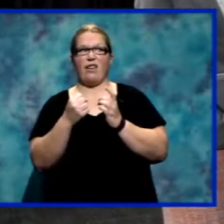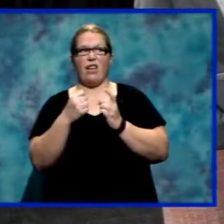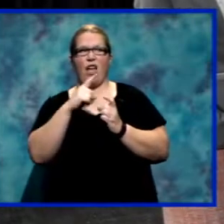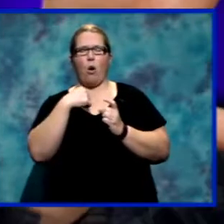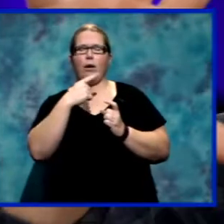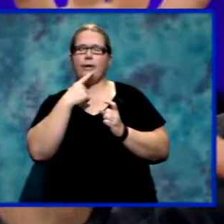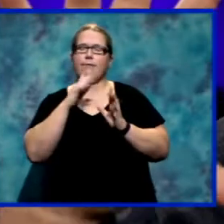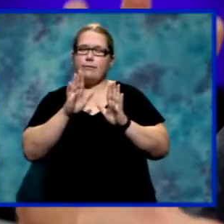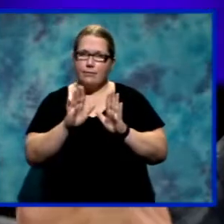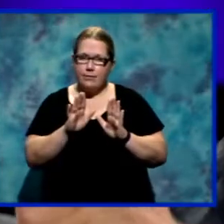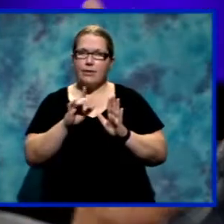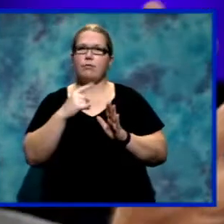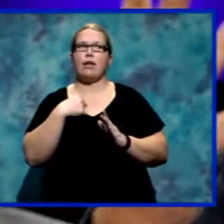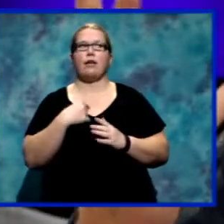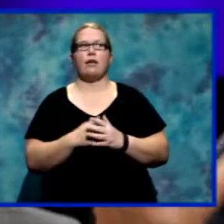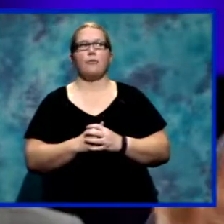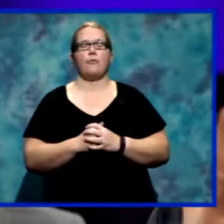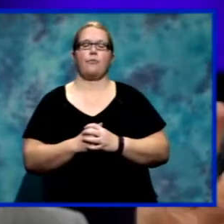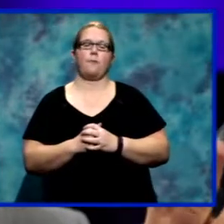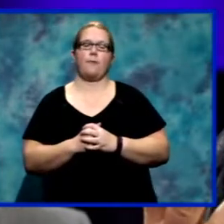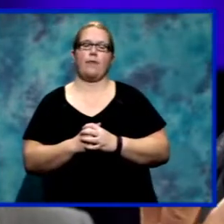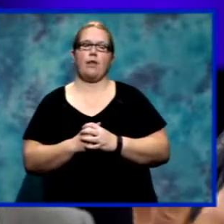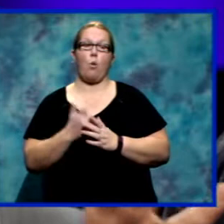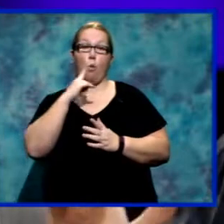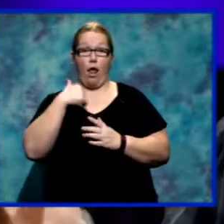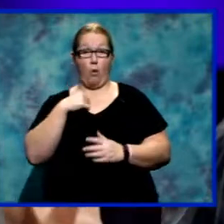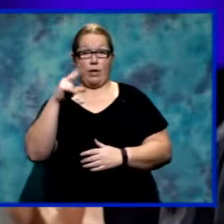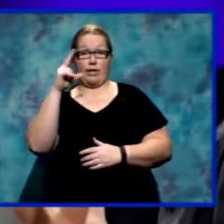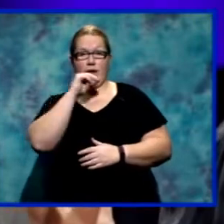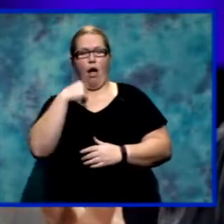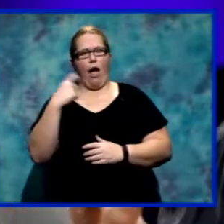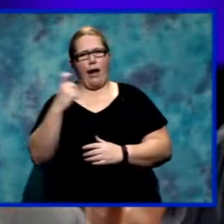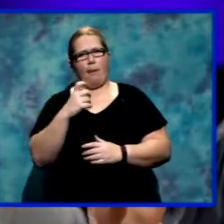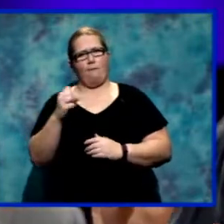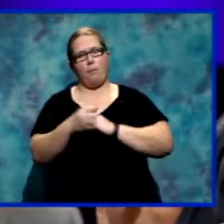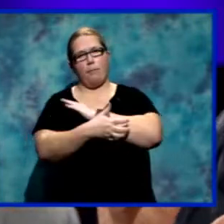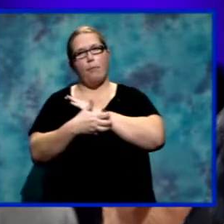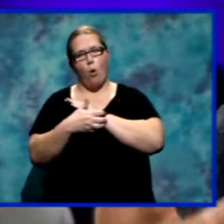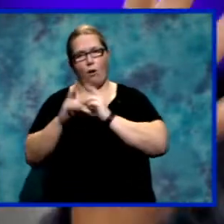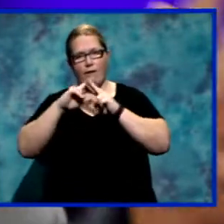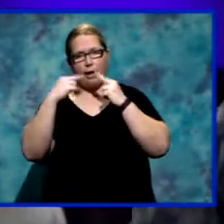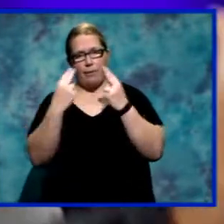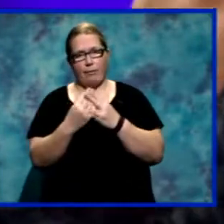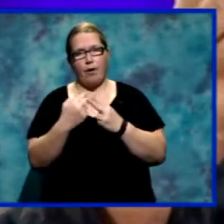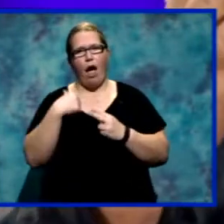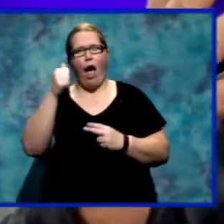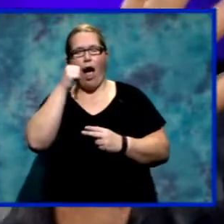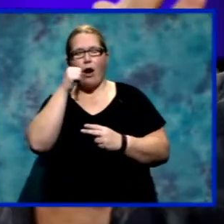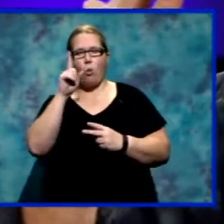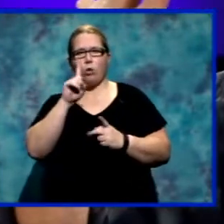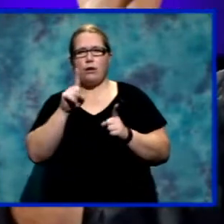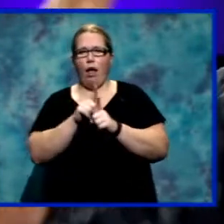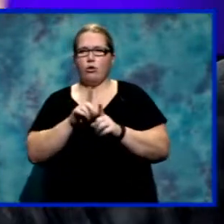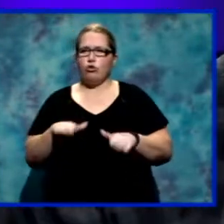this gently and very carefully, but when I was young, I come from a poor family. And I know what it's like to grow up. My